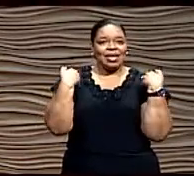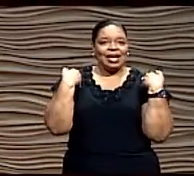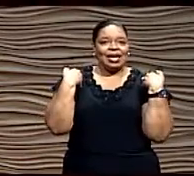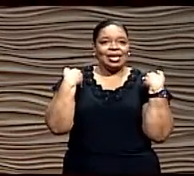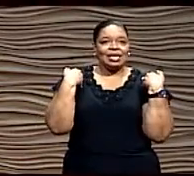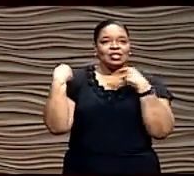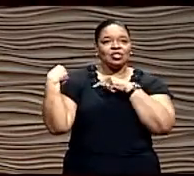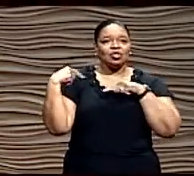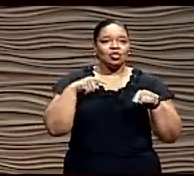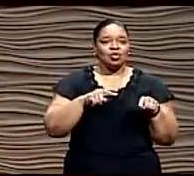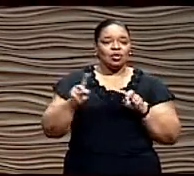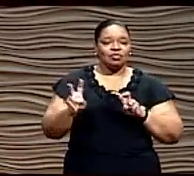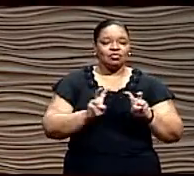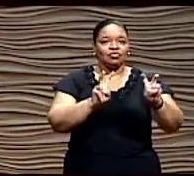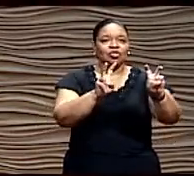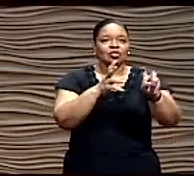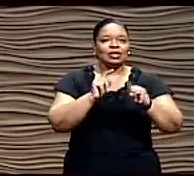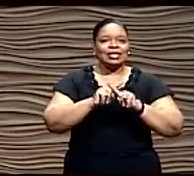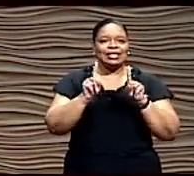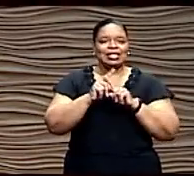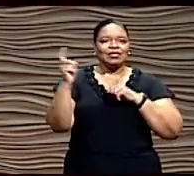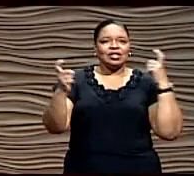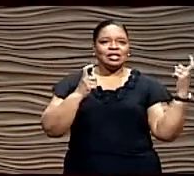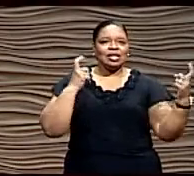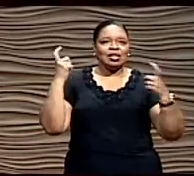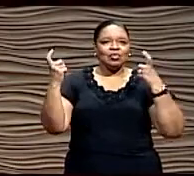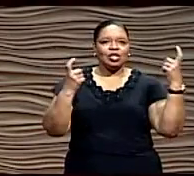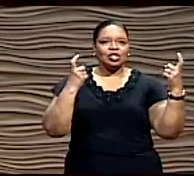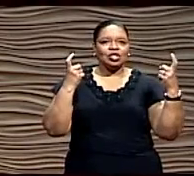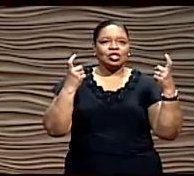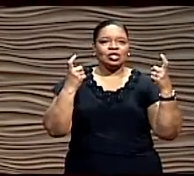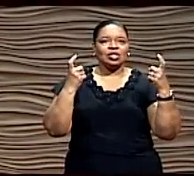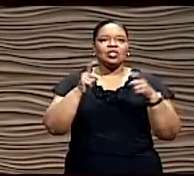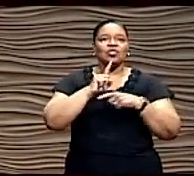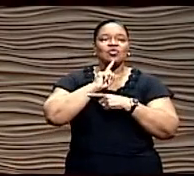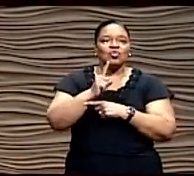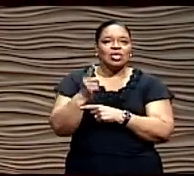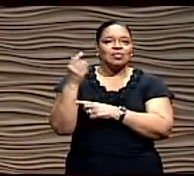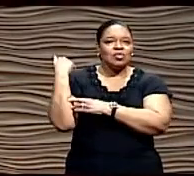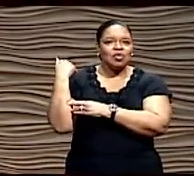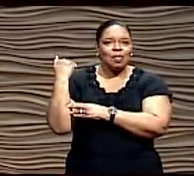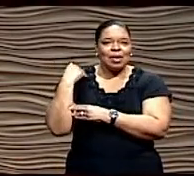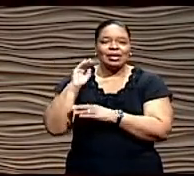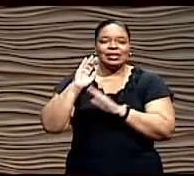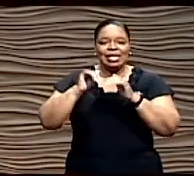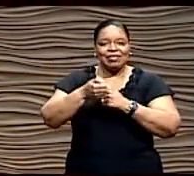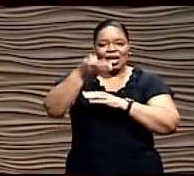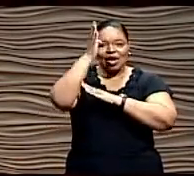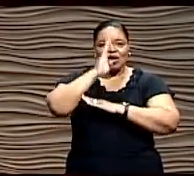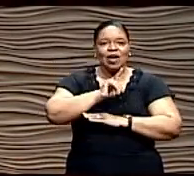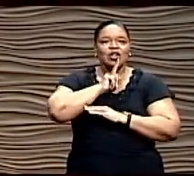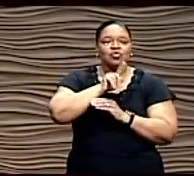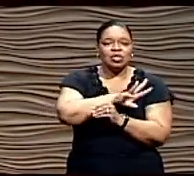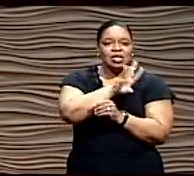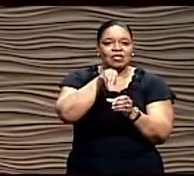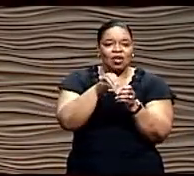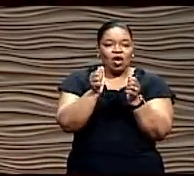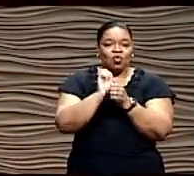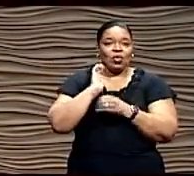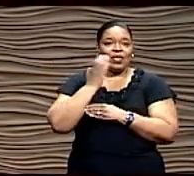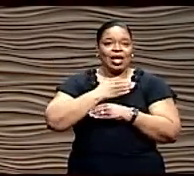at funerals and different celebrations to be reminded of how God is involved in our